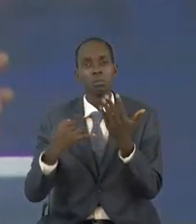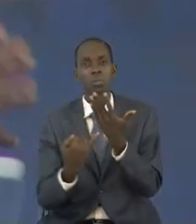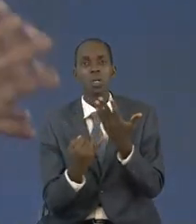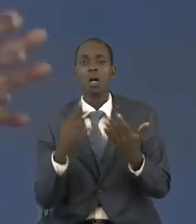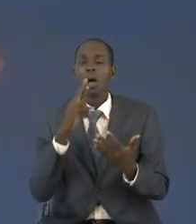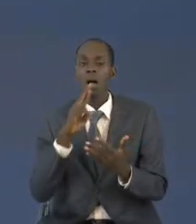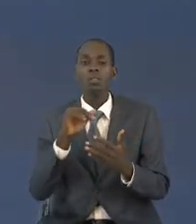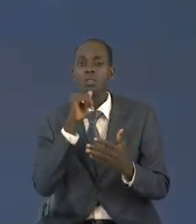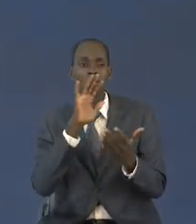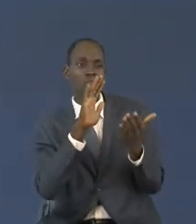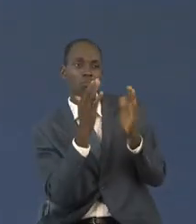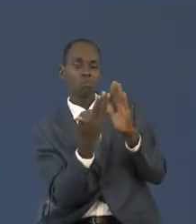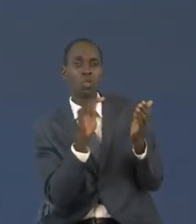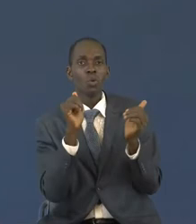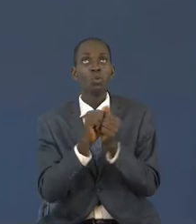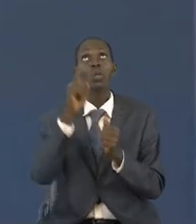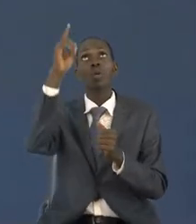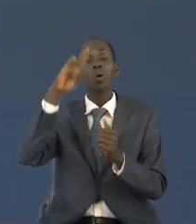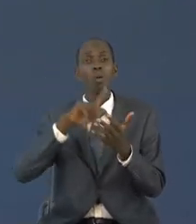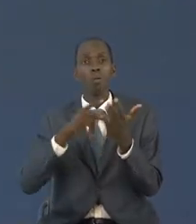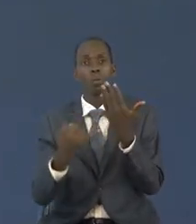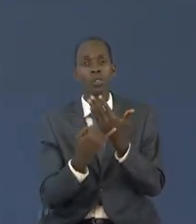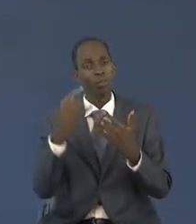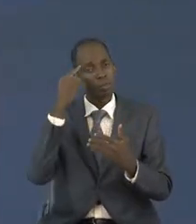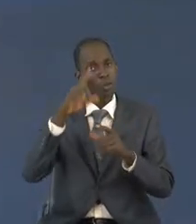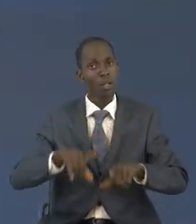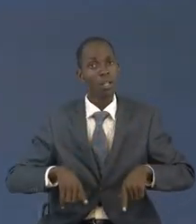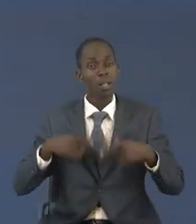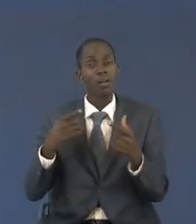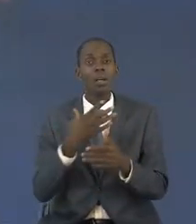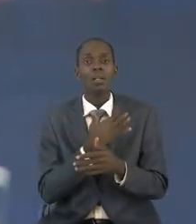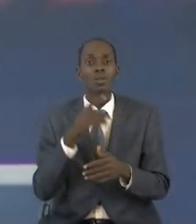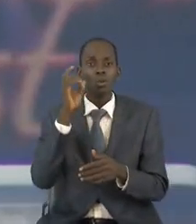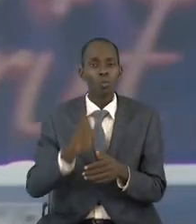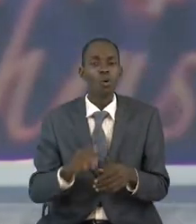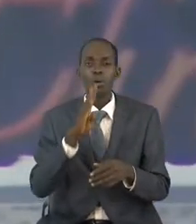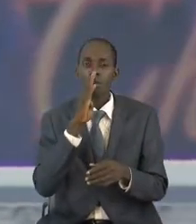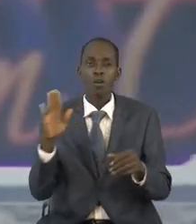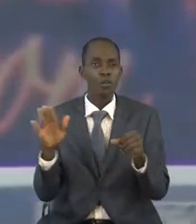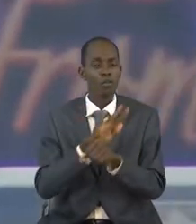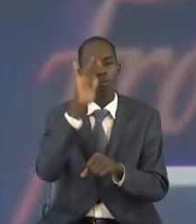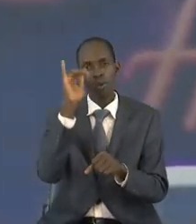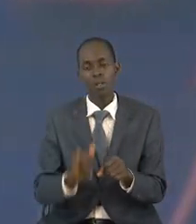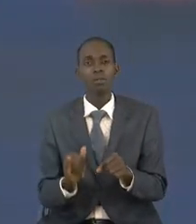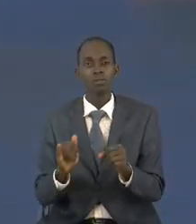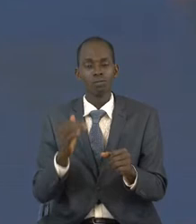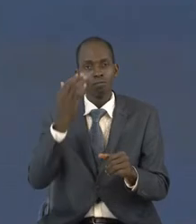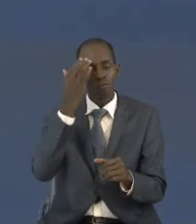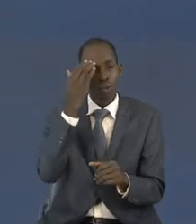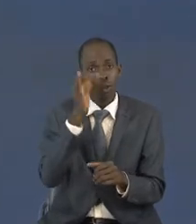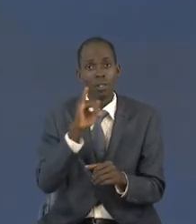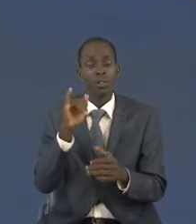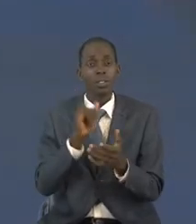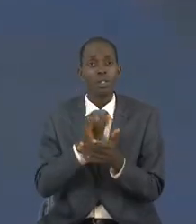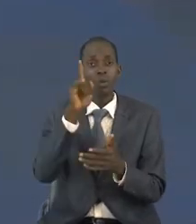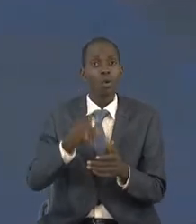to the project of God for his life, they are nothing. A person is going to be fully persuaded and walk by faith, he must understand that